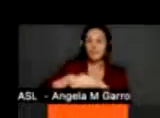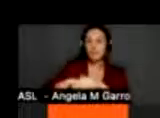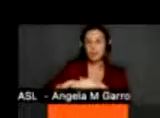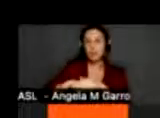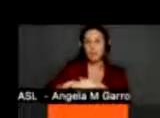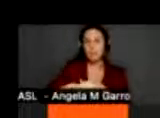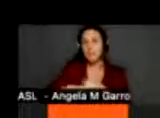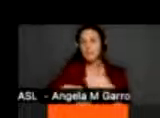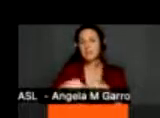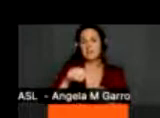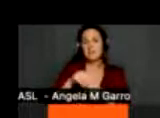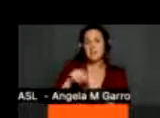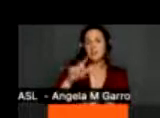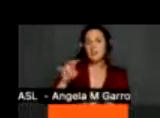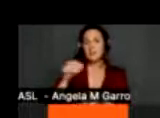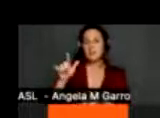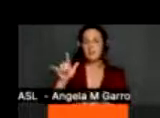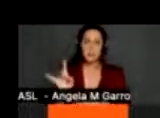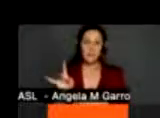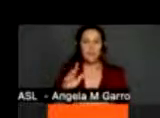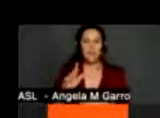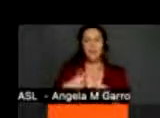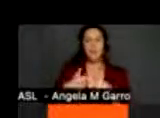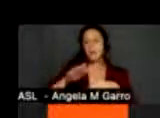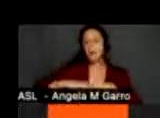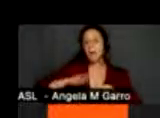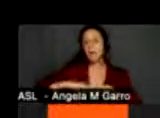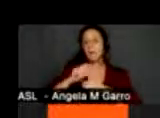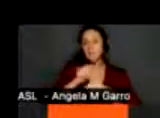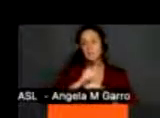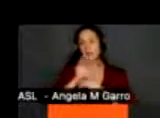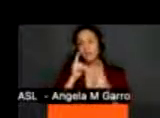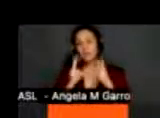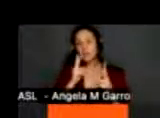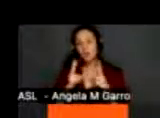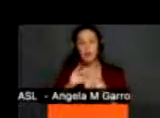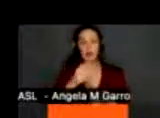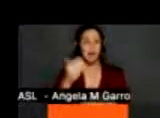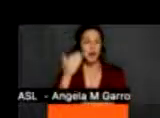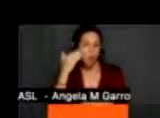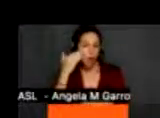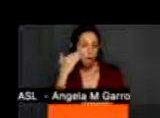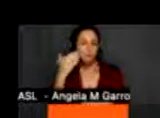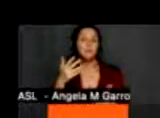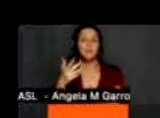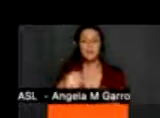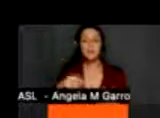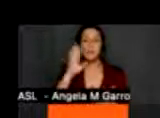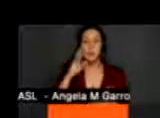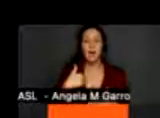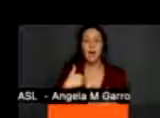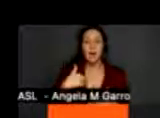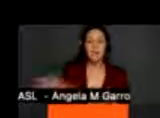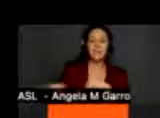27, 28. And then at the bottom of this visual, an acknowledgement that there would be an additional